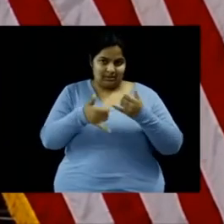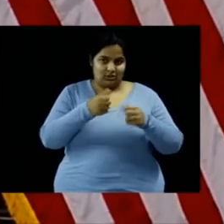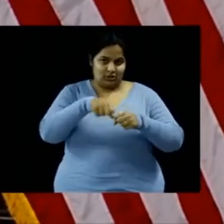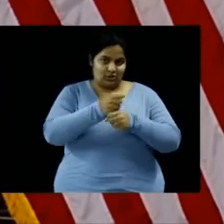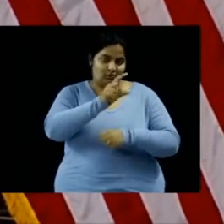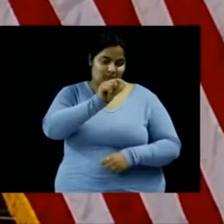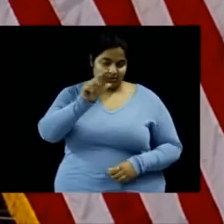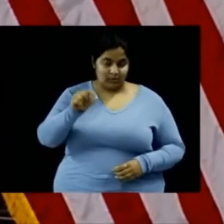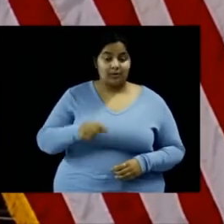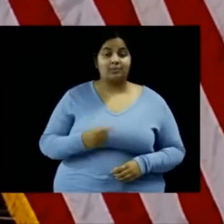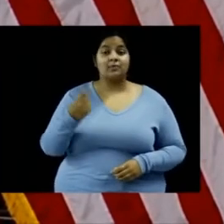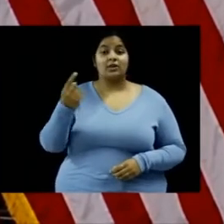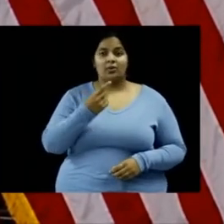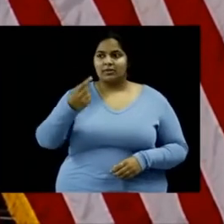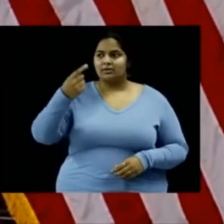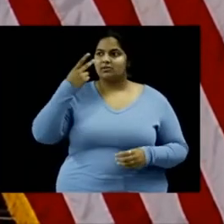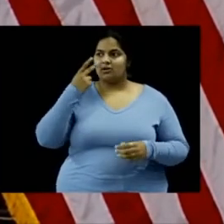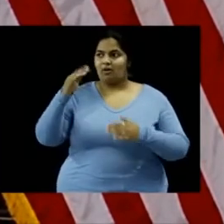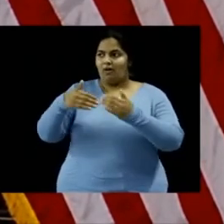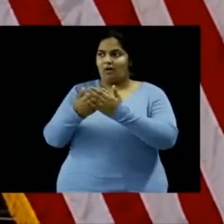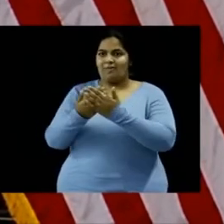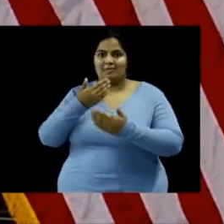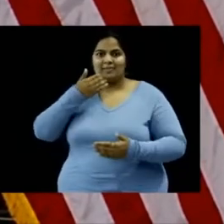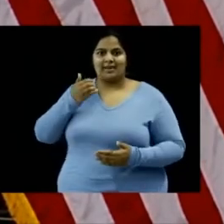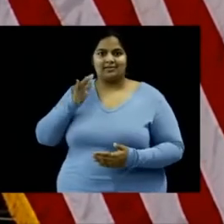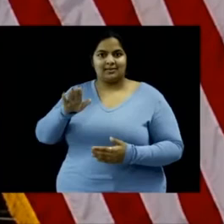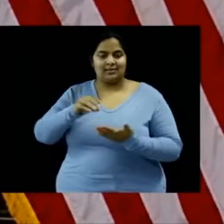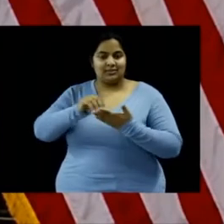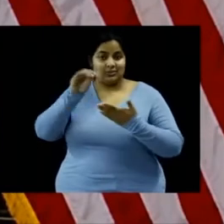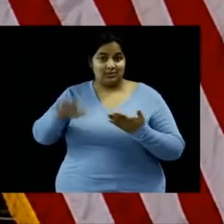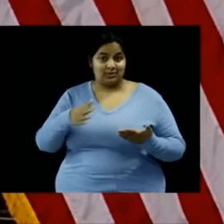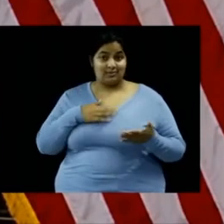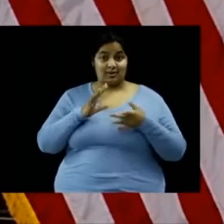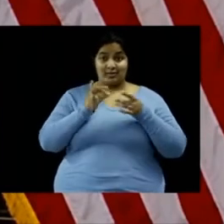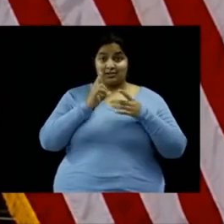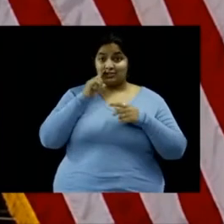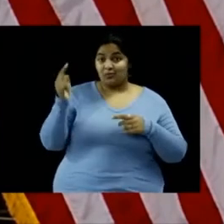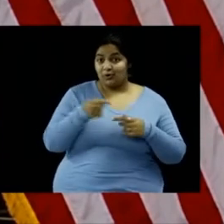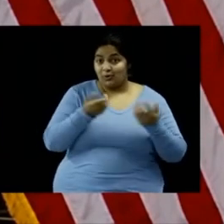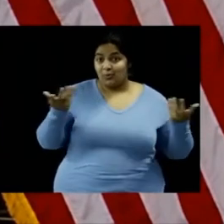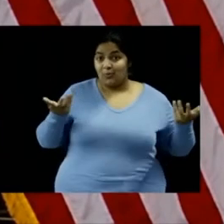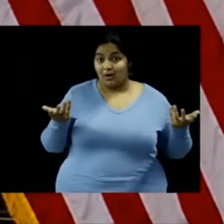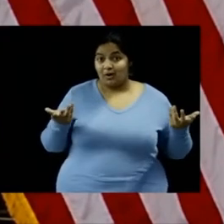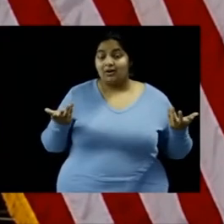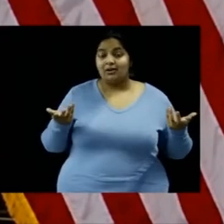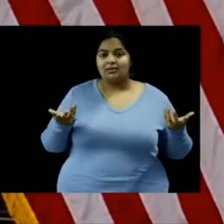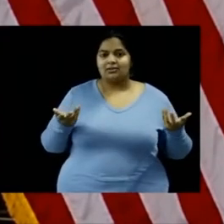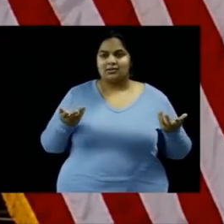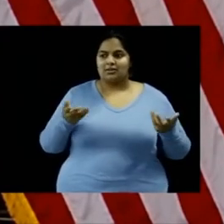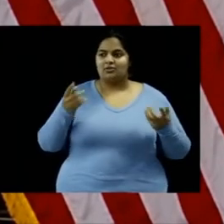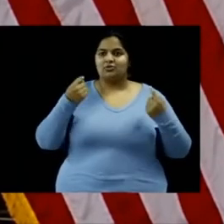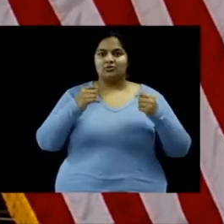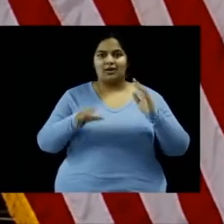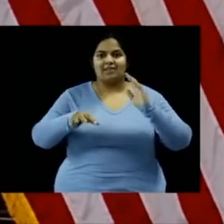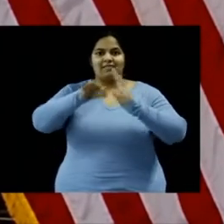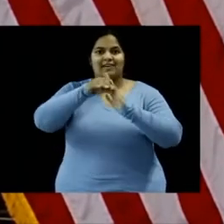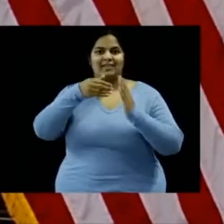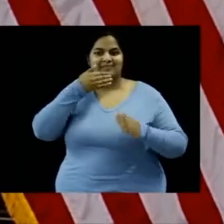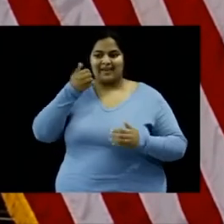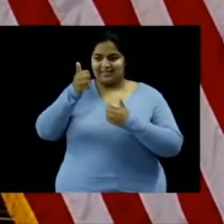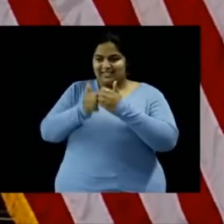He always sought the best in his students. And my message today for all of you as graduates is to seek the best in